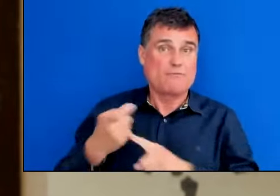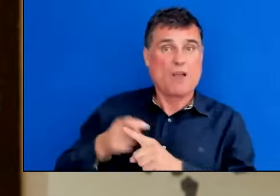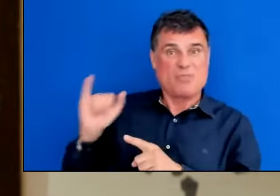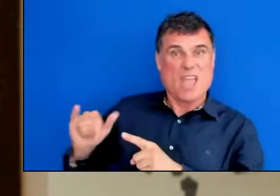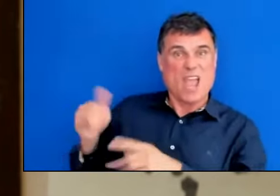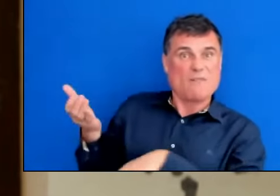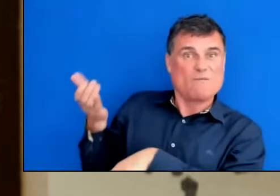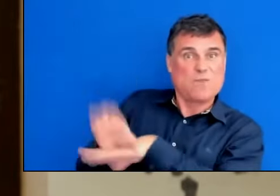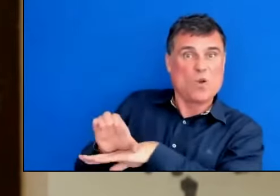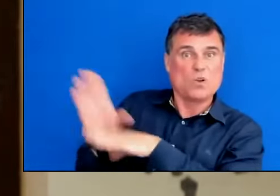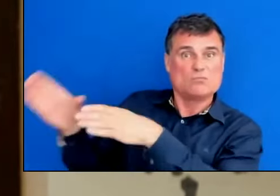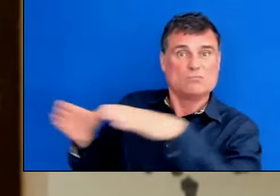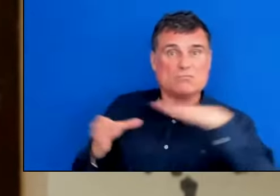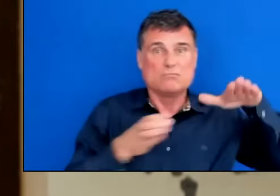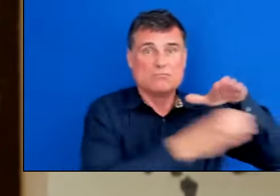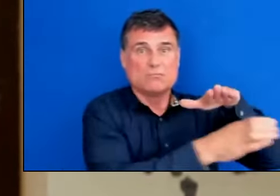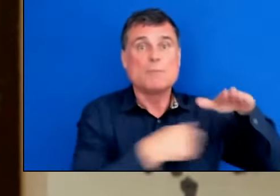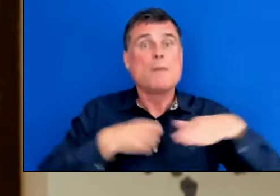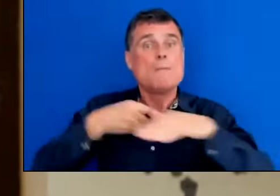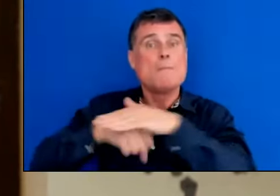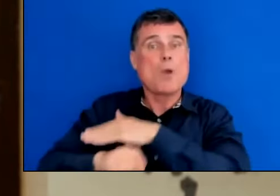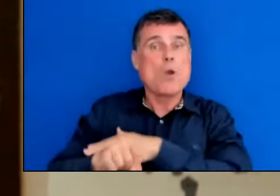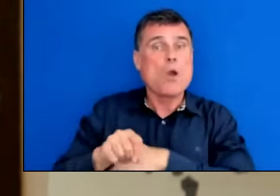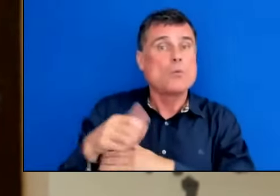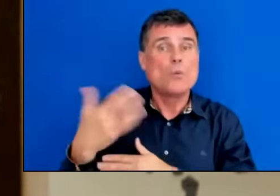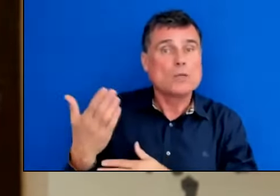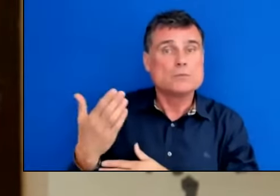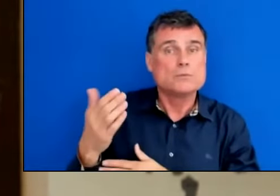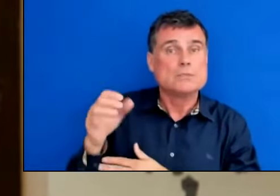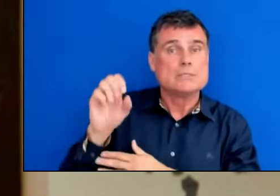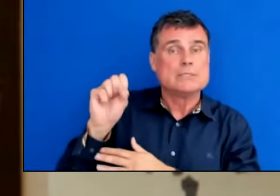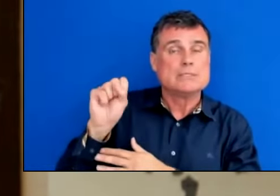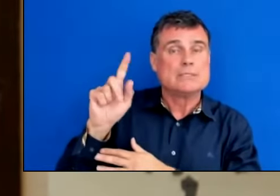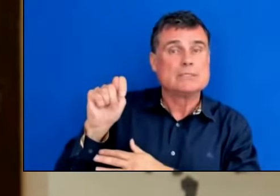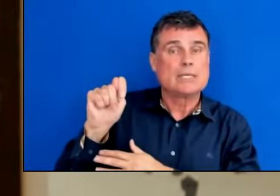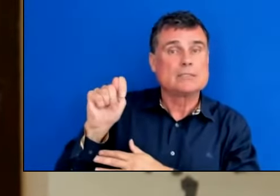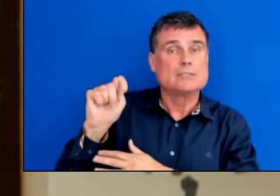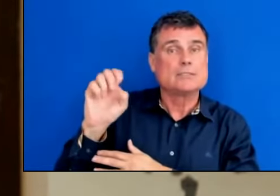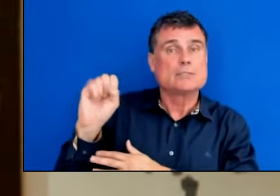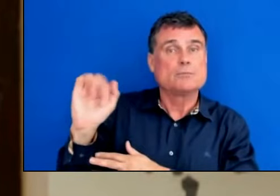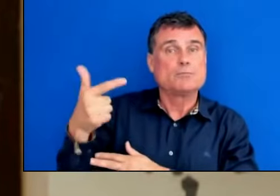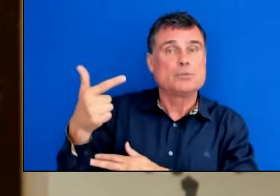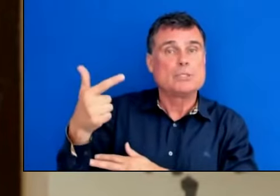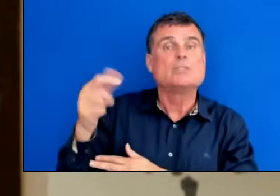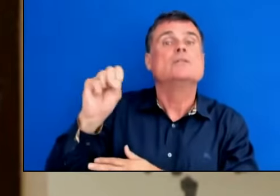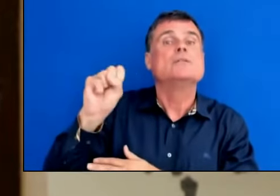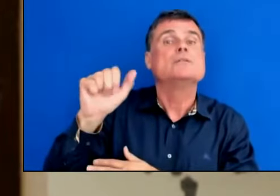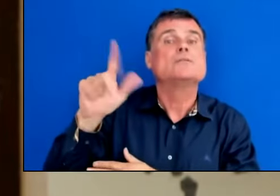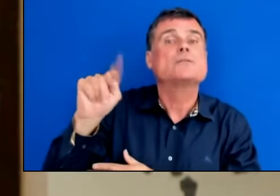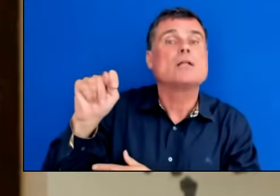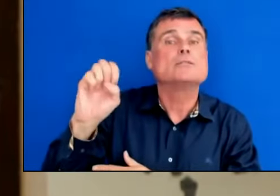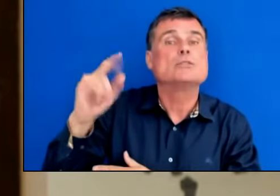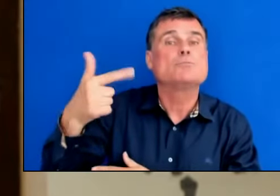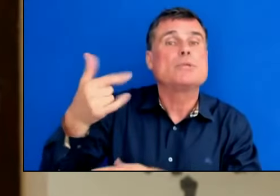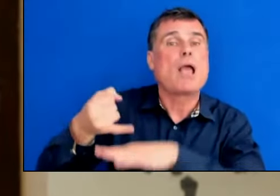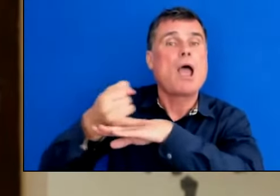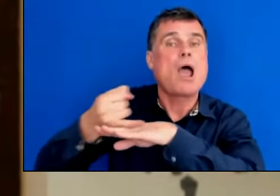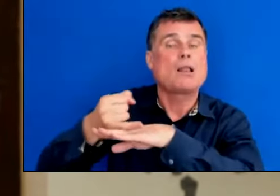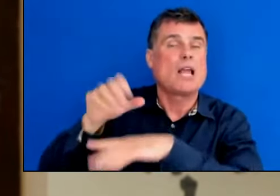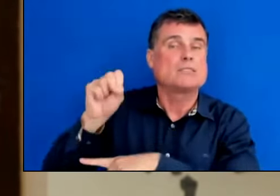was born on Salt Spring Island, and my parents were Katsuyori and Kimiko